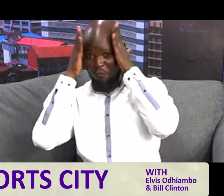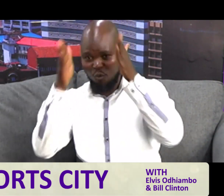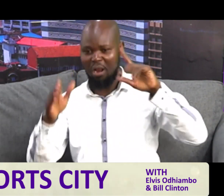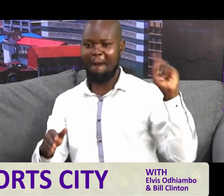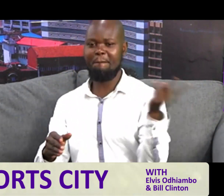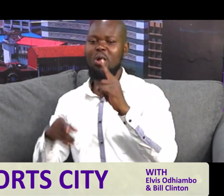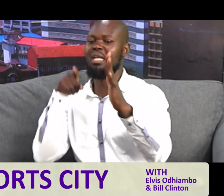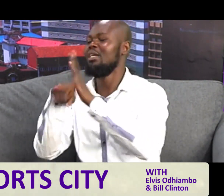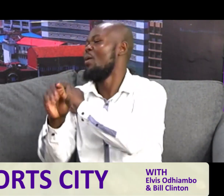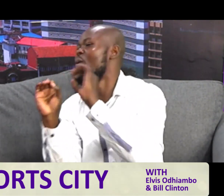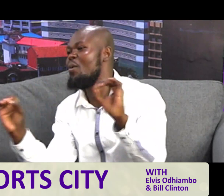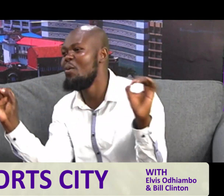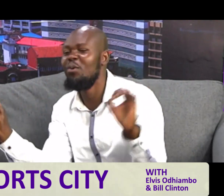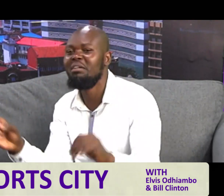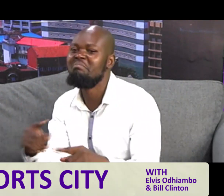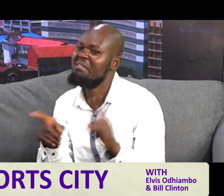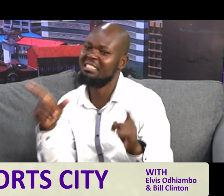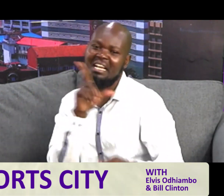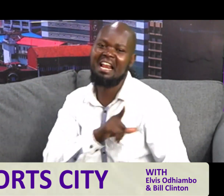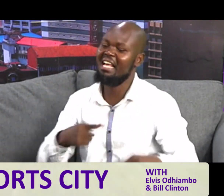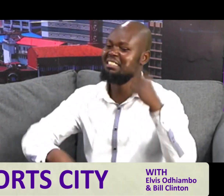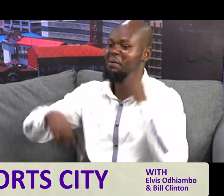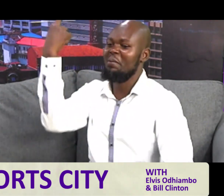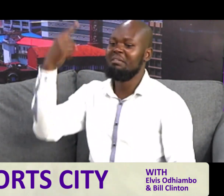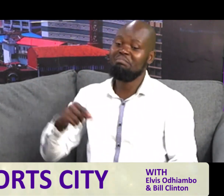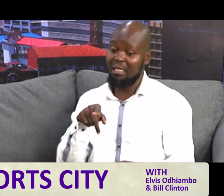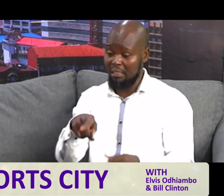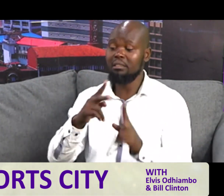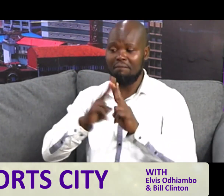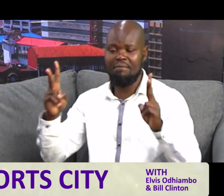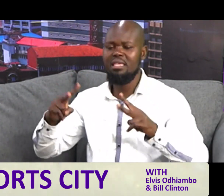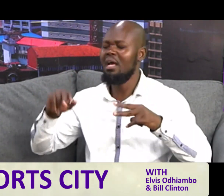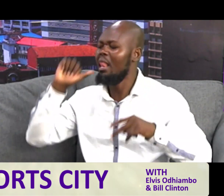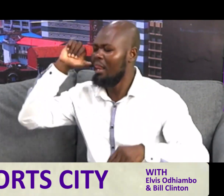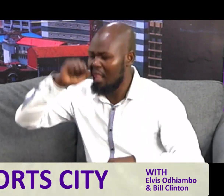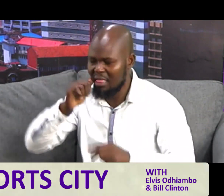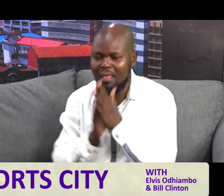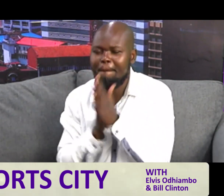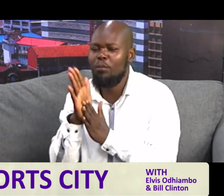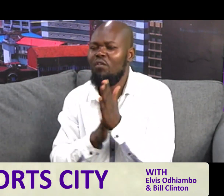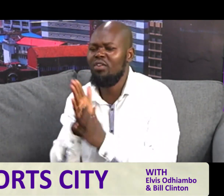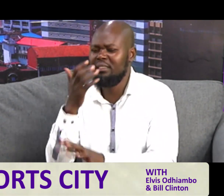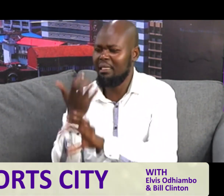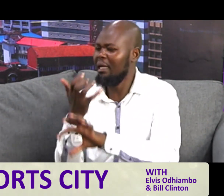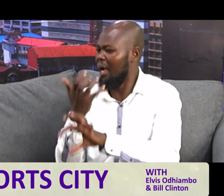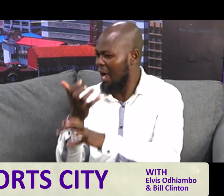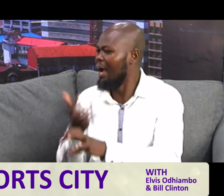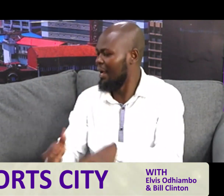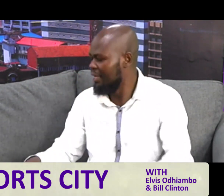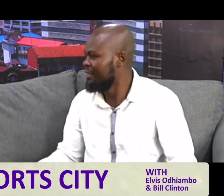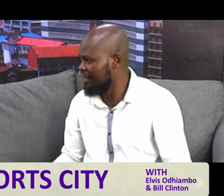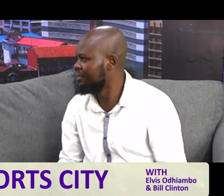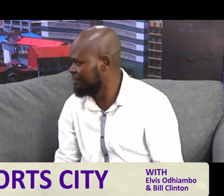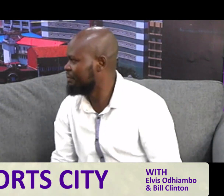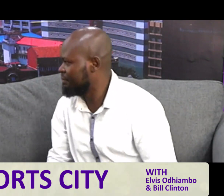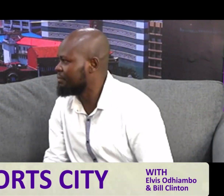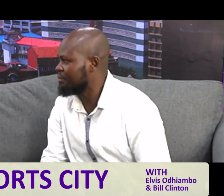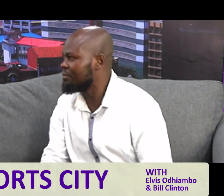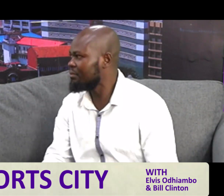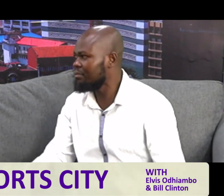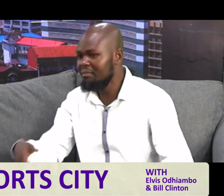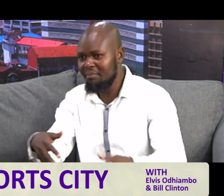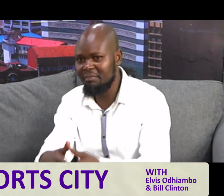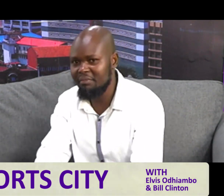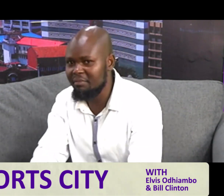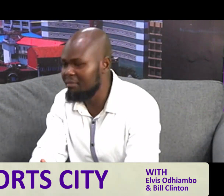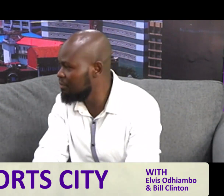on the Man City side, and they also had good defense when it comes to that. So I